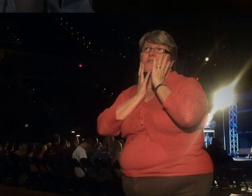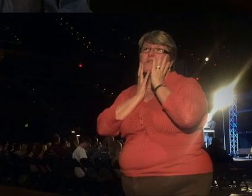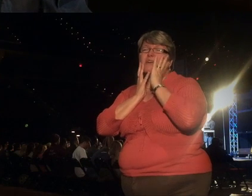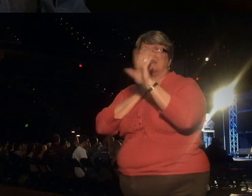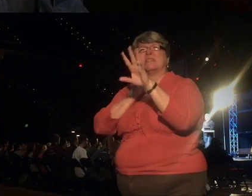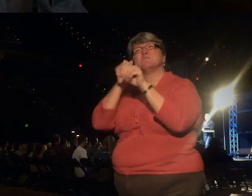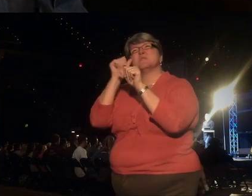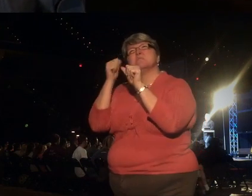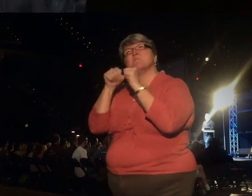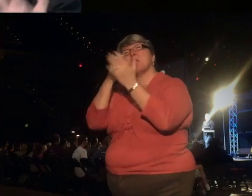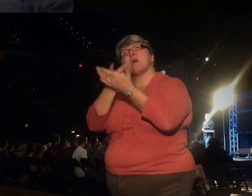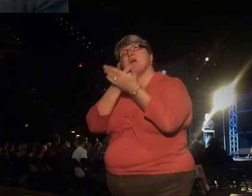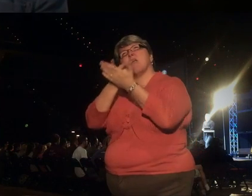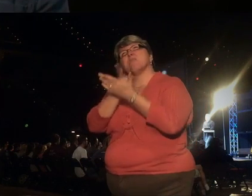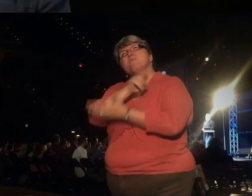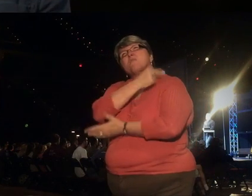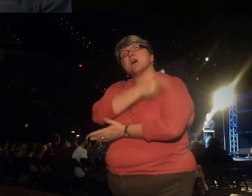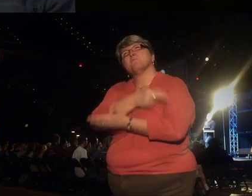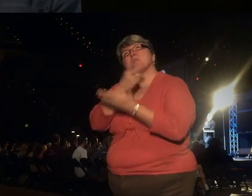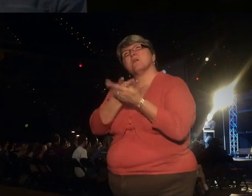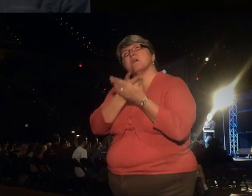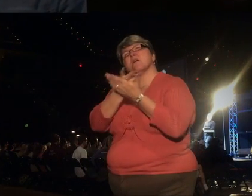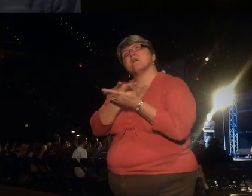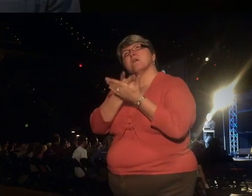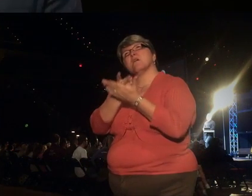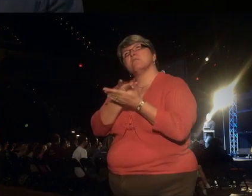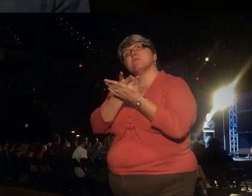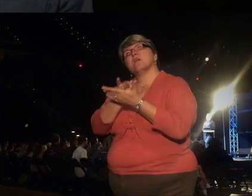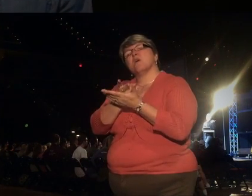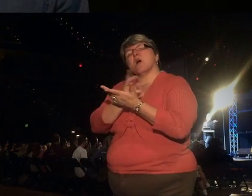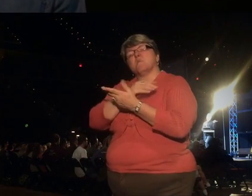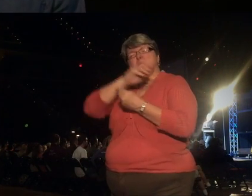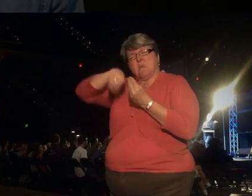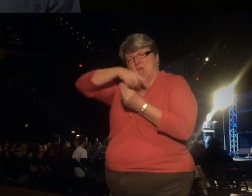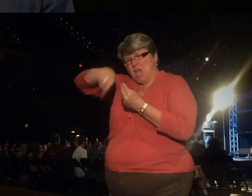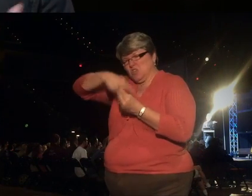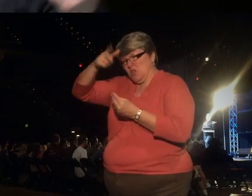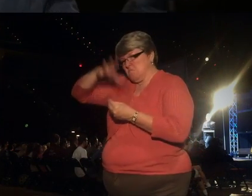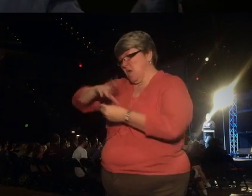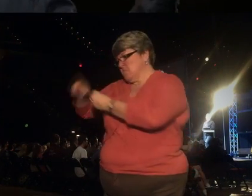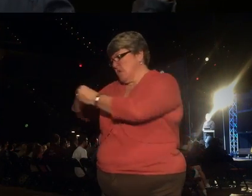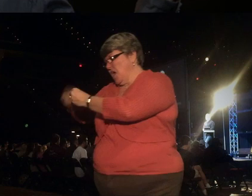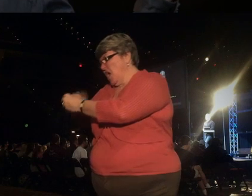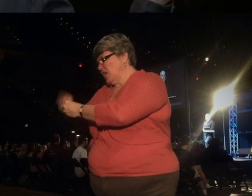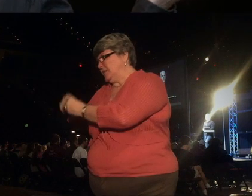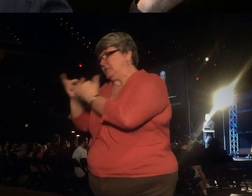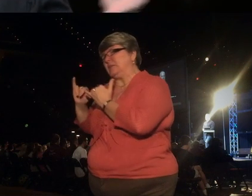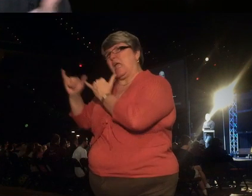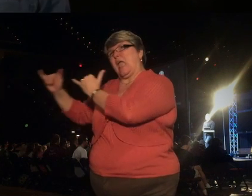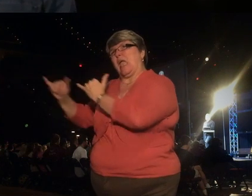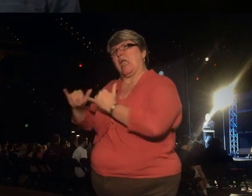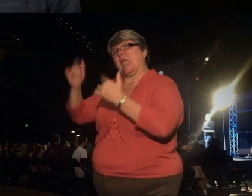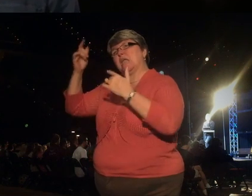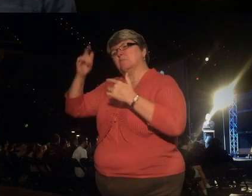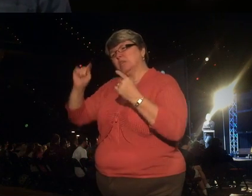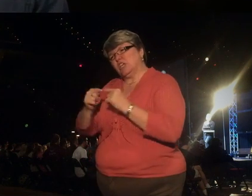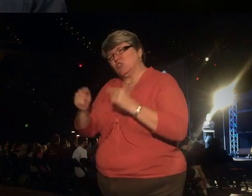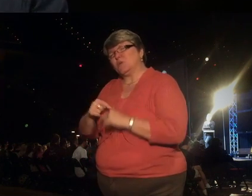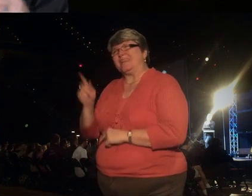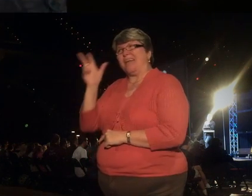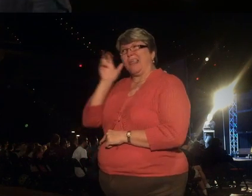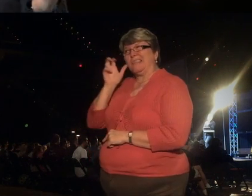there in the hospital bed, and I had to lay there bandaged up with a guy bandaged next to me with similar injuries. And he said, I listened as